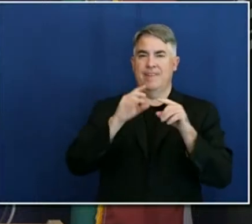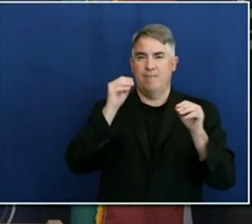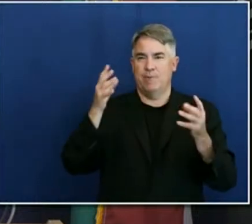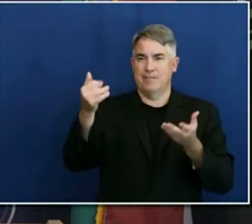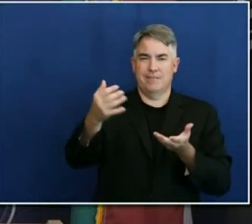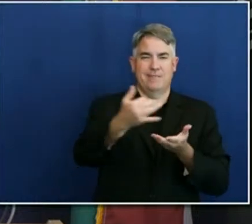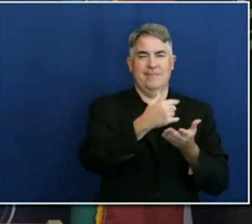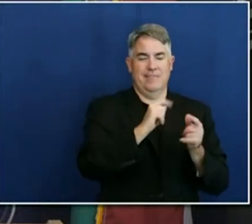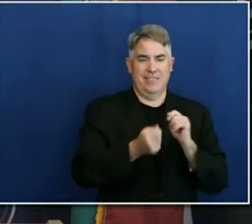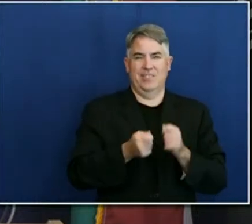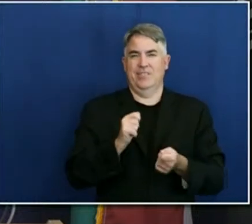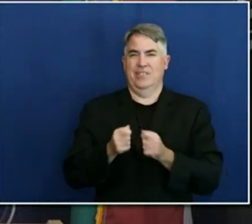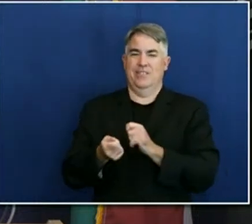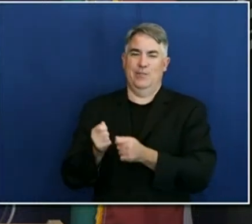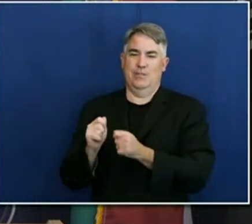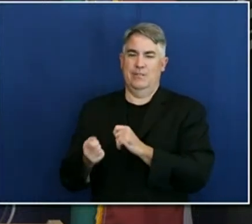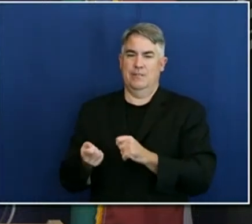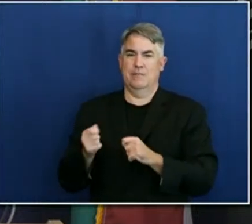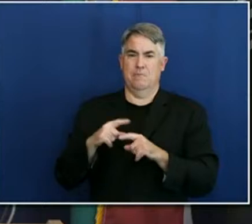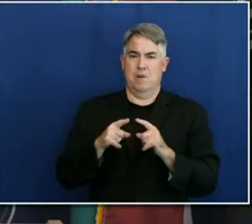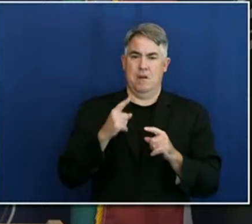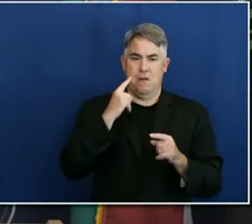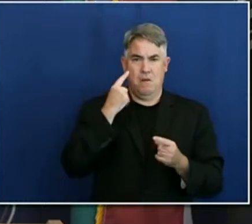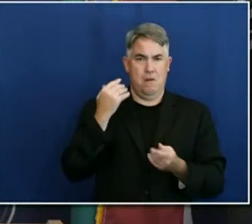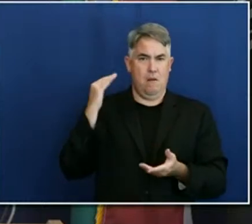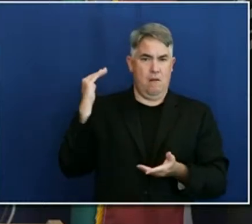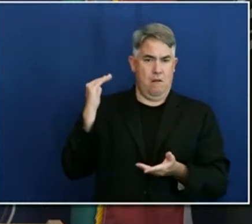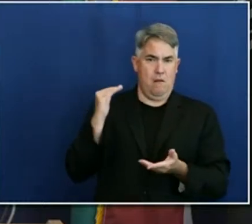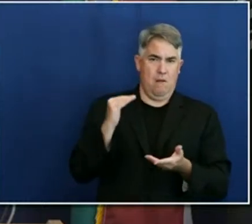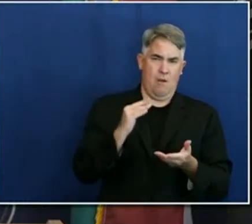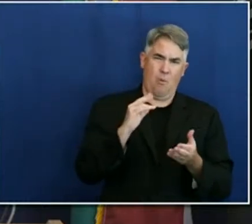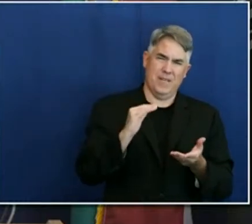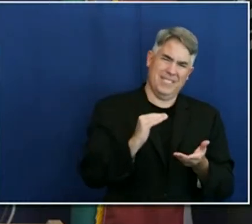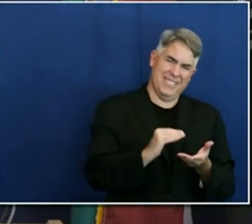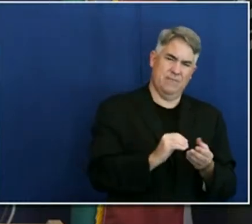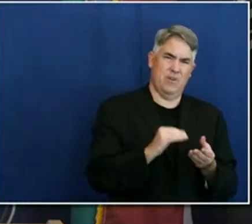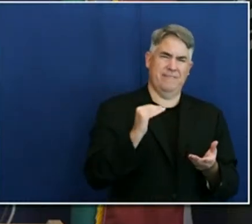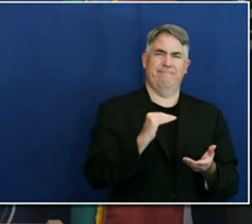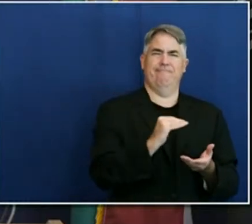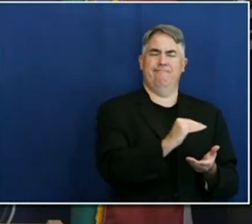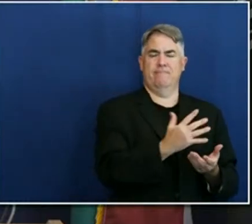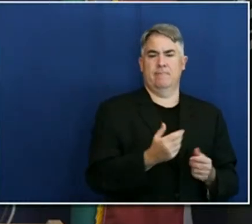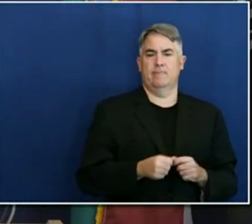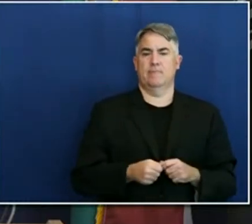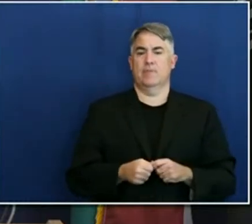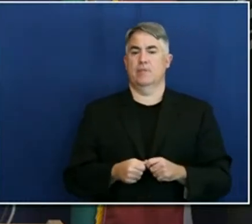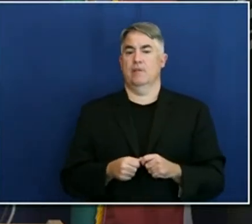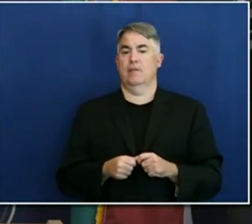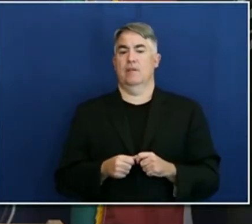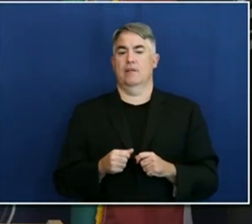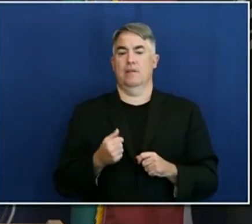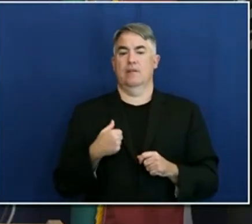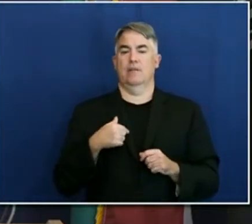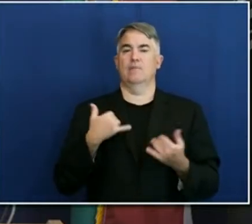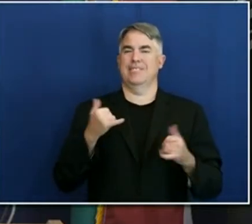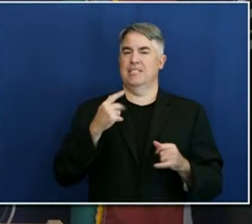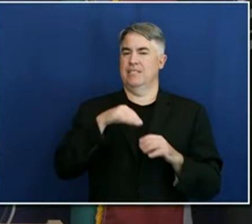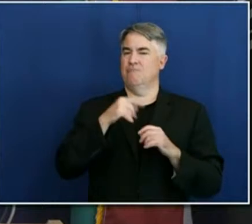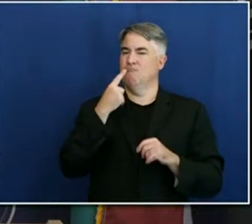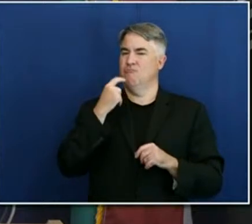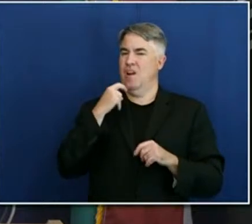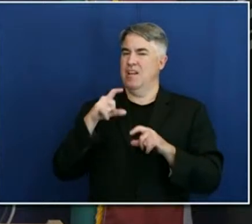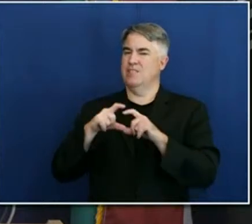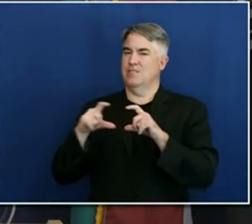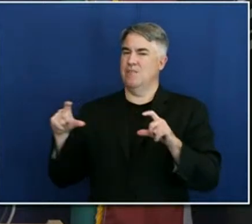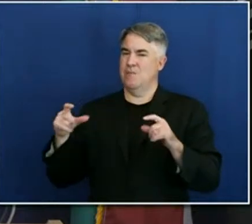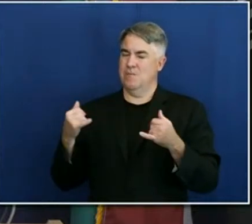we'll have to see what the trends hold as we move forward. But for now, we're in the red tier. But again, looking forward to that June 15th date, which is